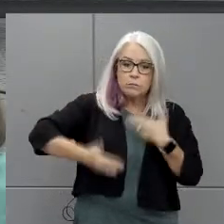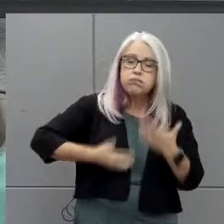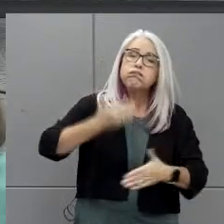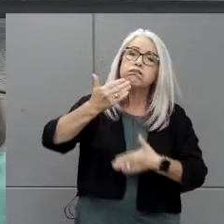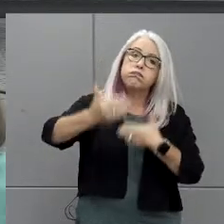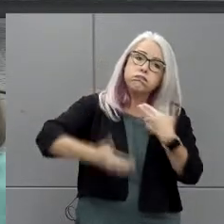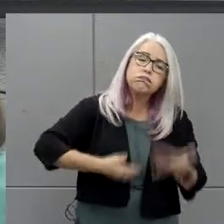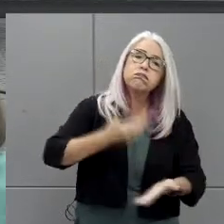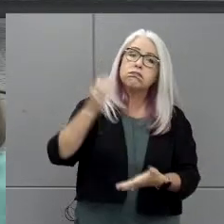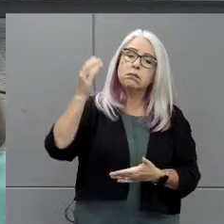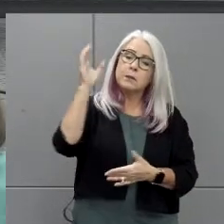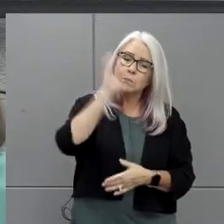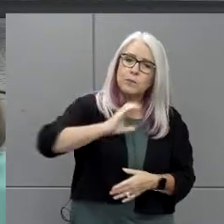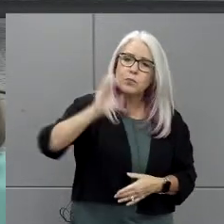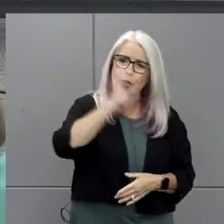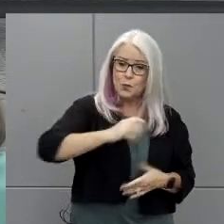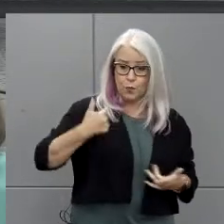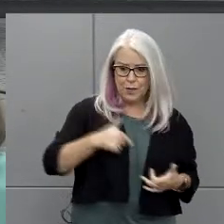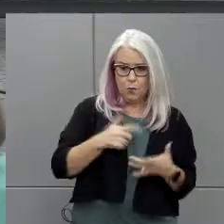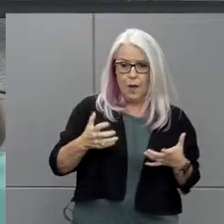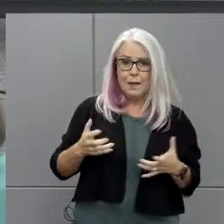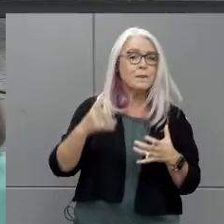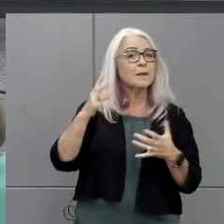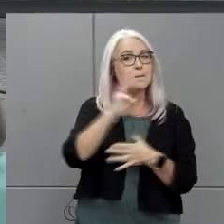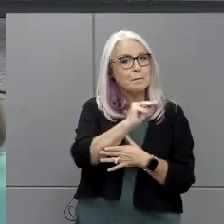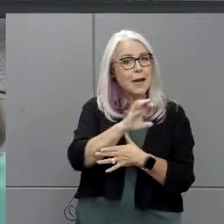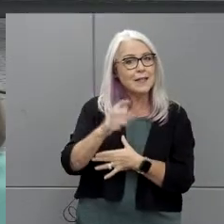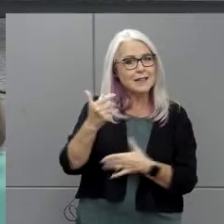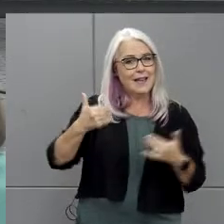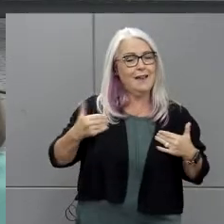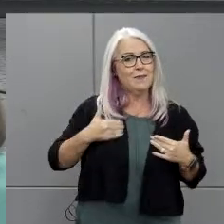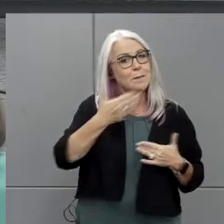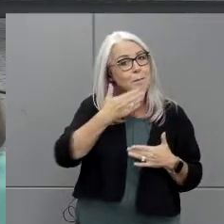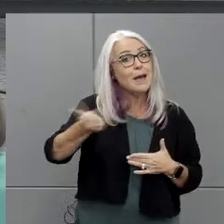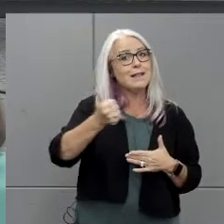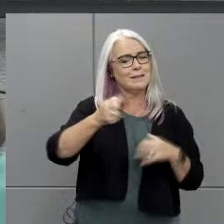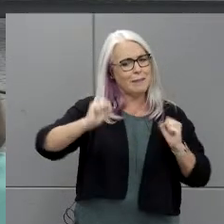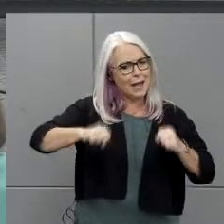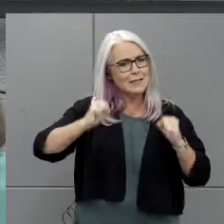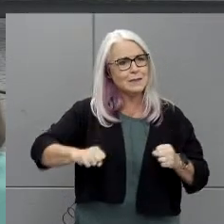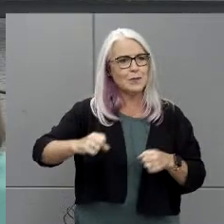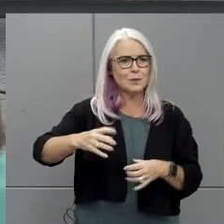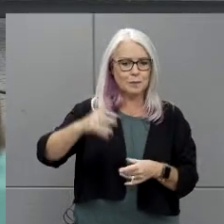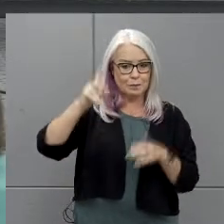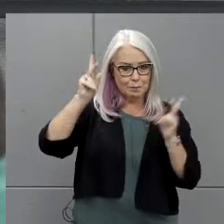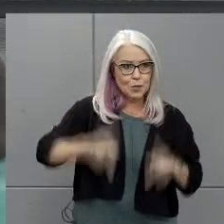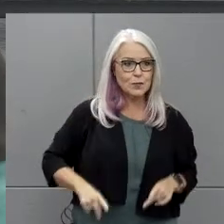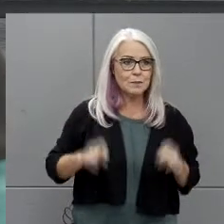can ensure that Mott has the best possible candidate we can get?